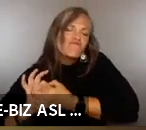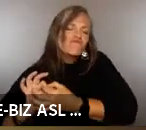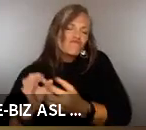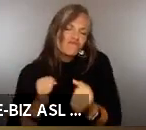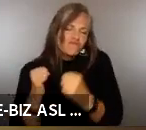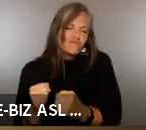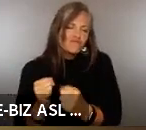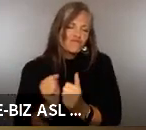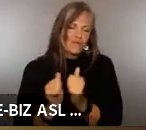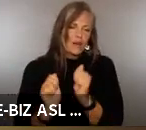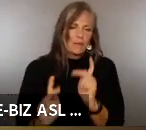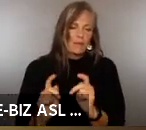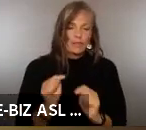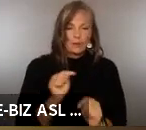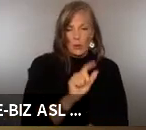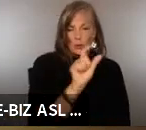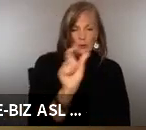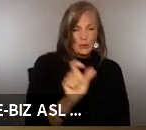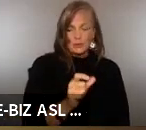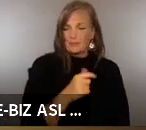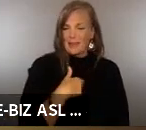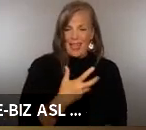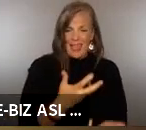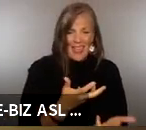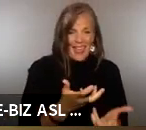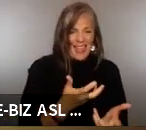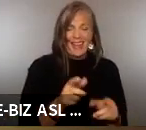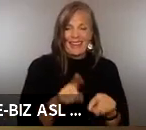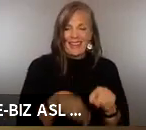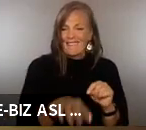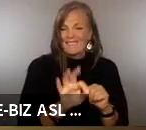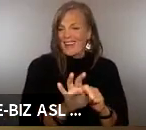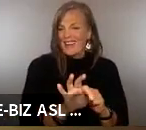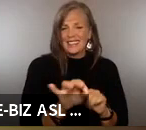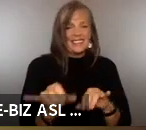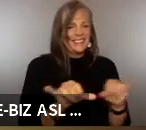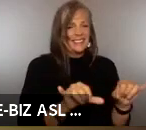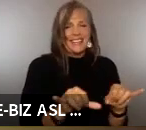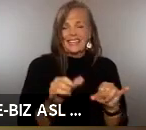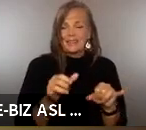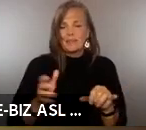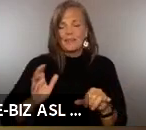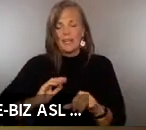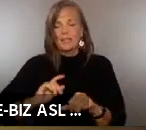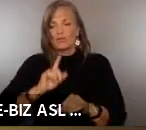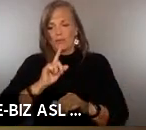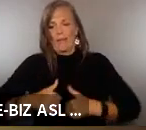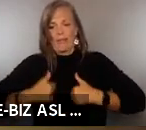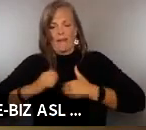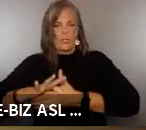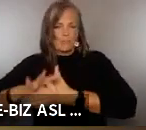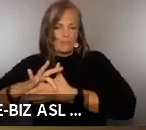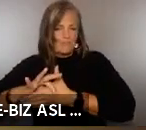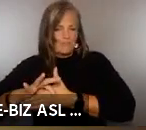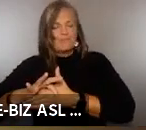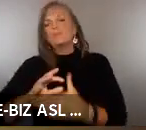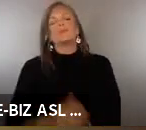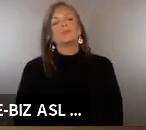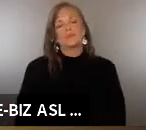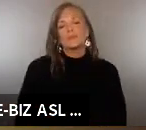find that, I mean little bits of it, but I couldn't find it in the same way, and so I found myself very much missing being in a room